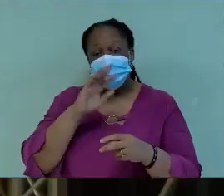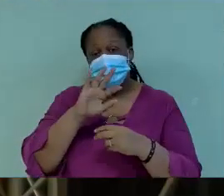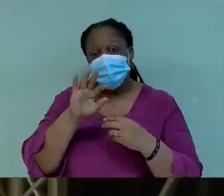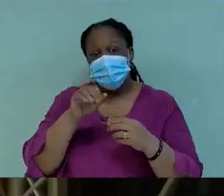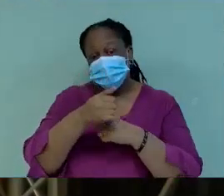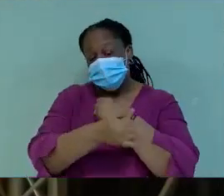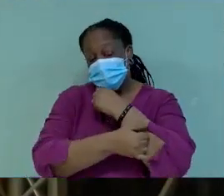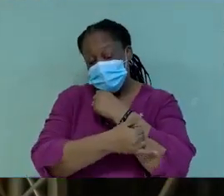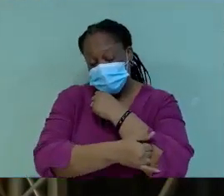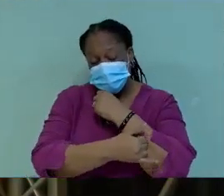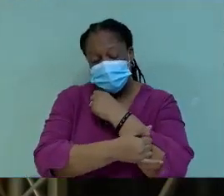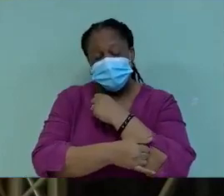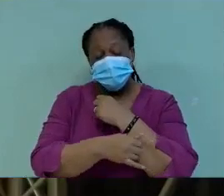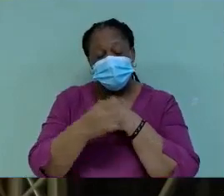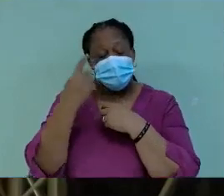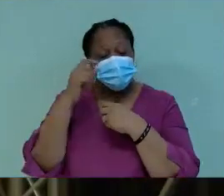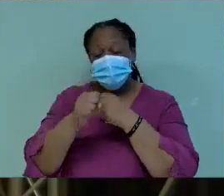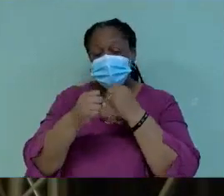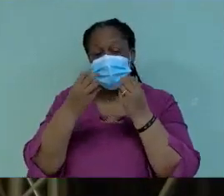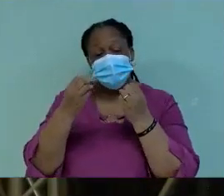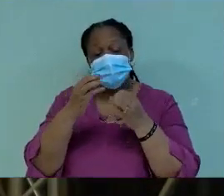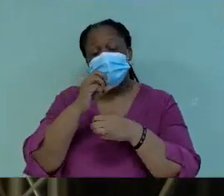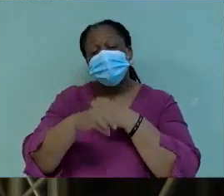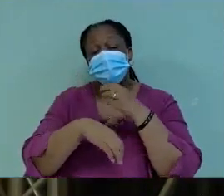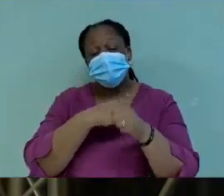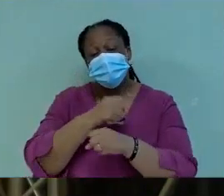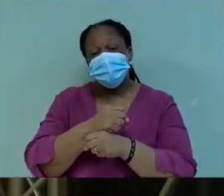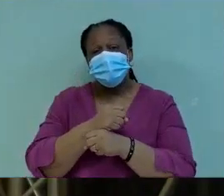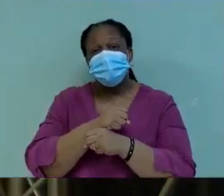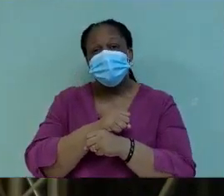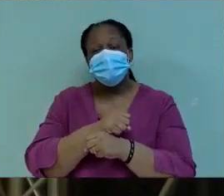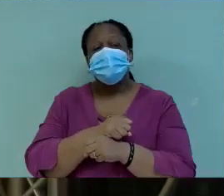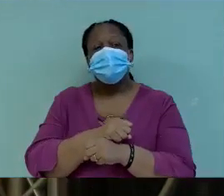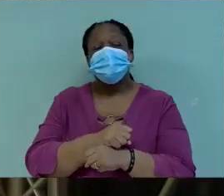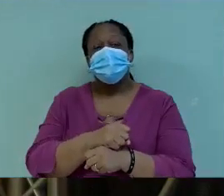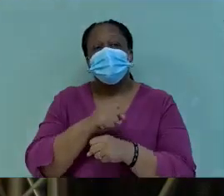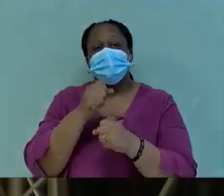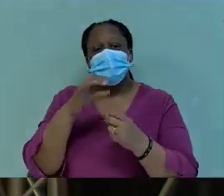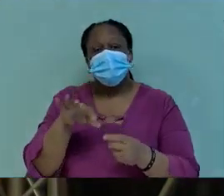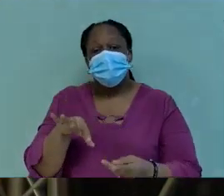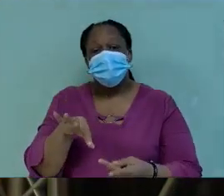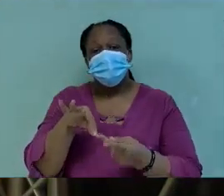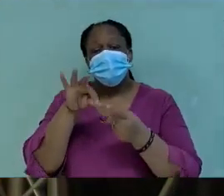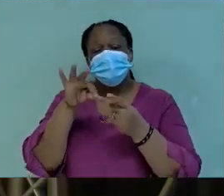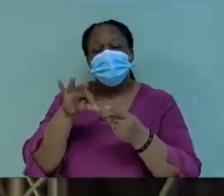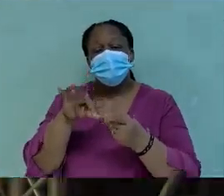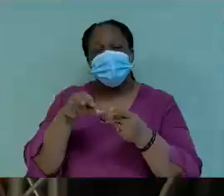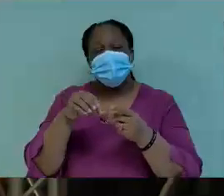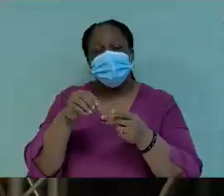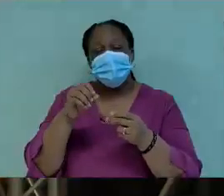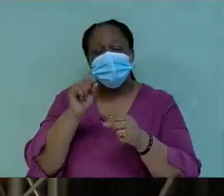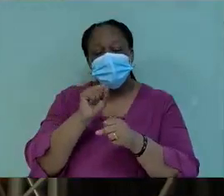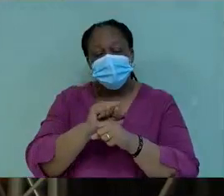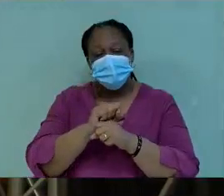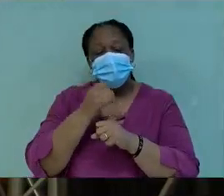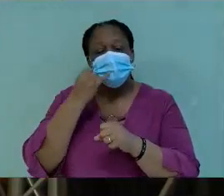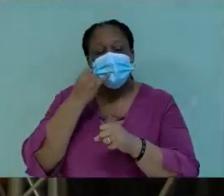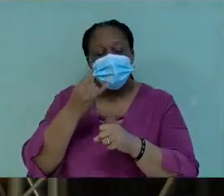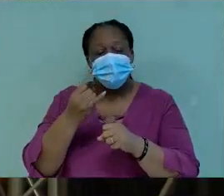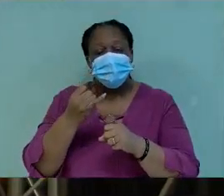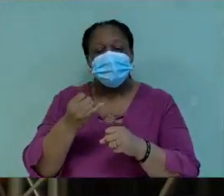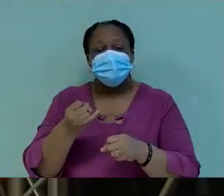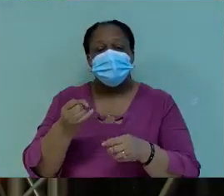primary focus in the civil service is to support the health and well-being of our